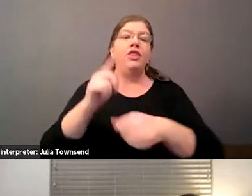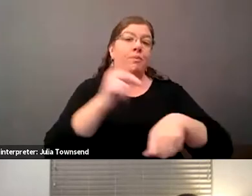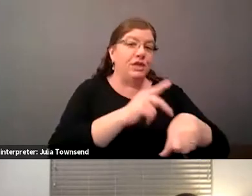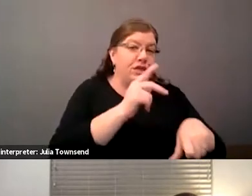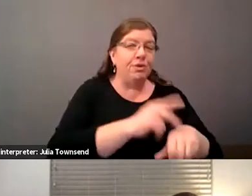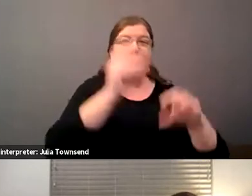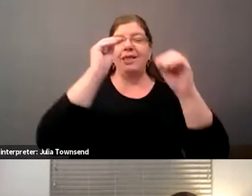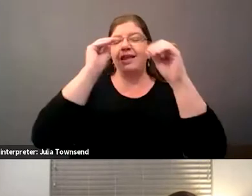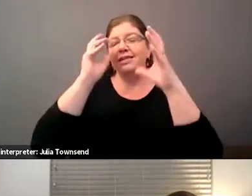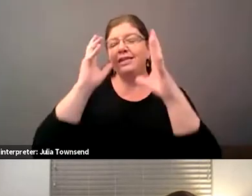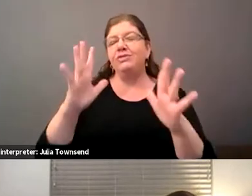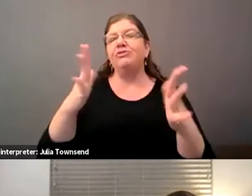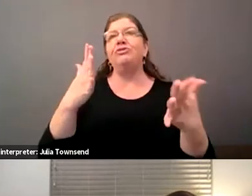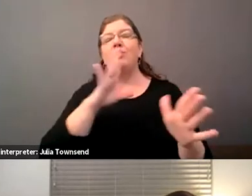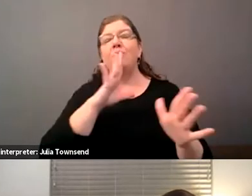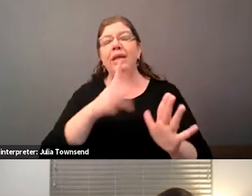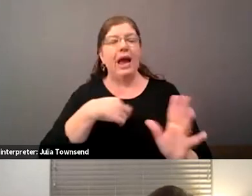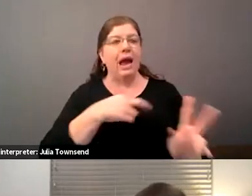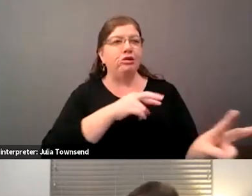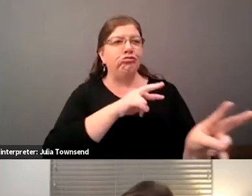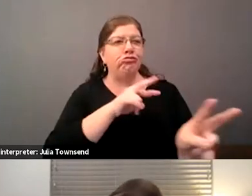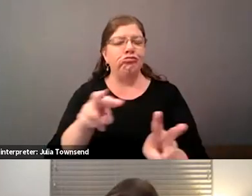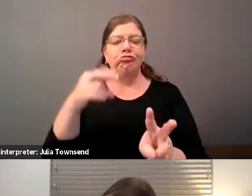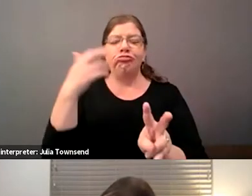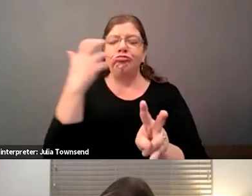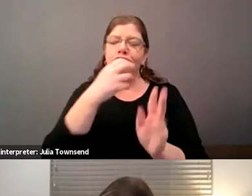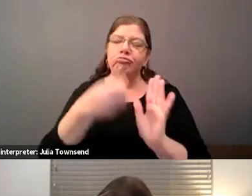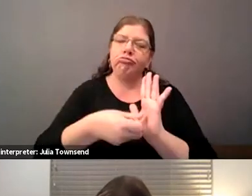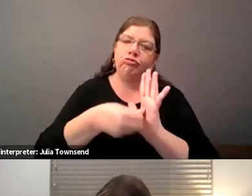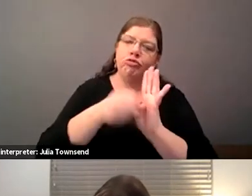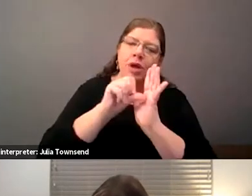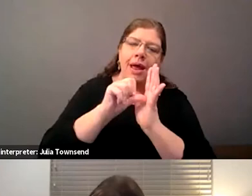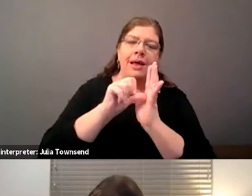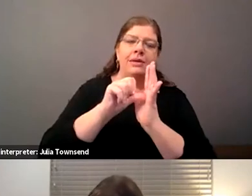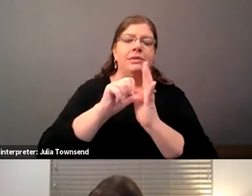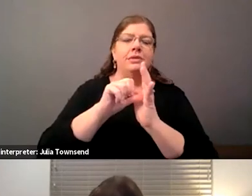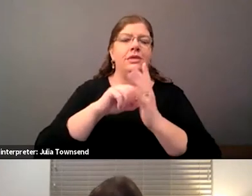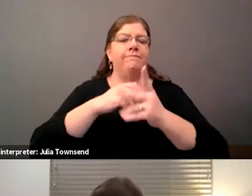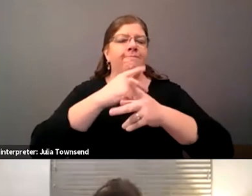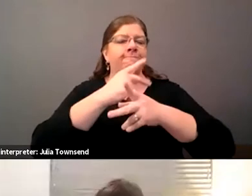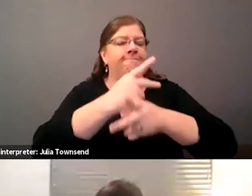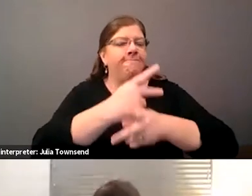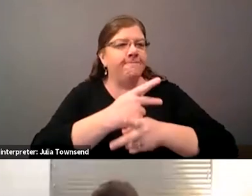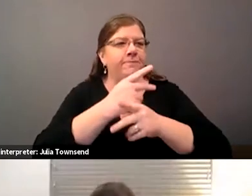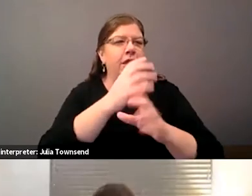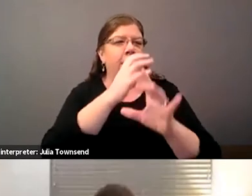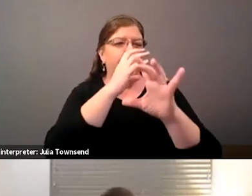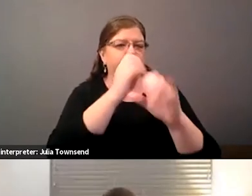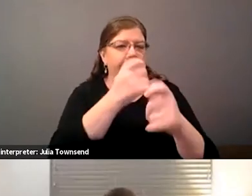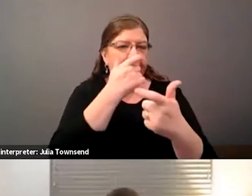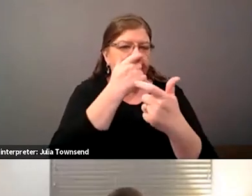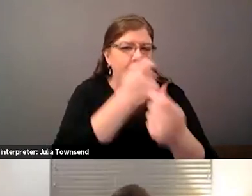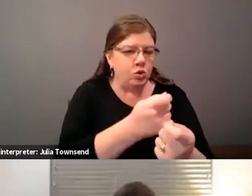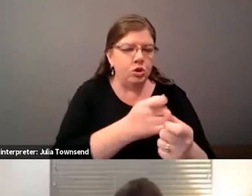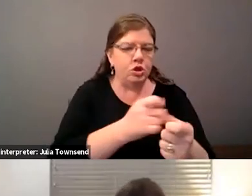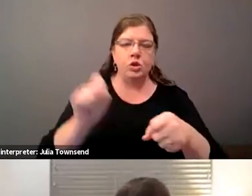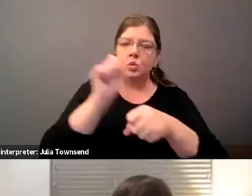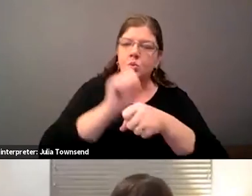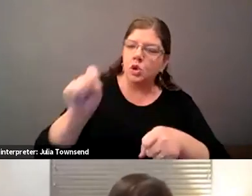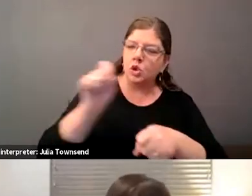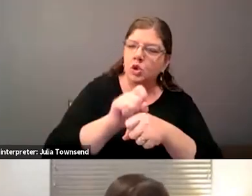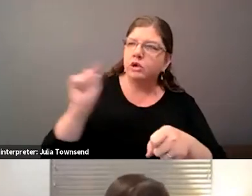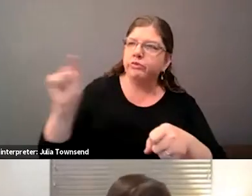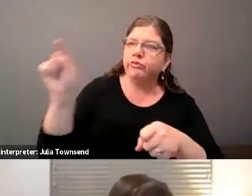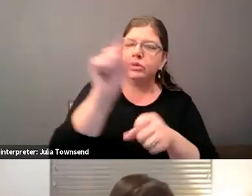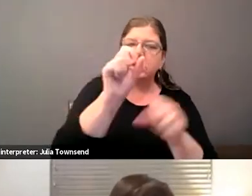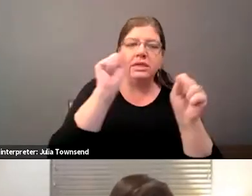and i have been so impressed by all the care and the interest and the hard work that these teachers are